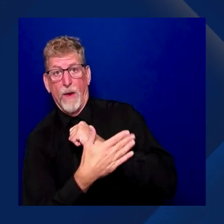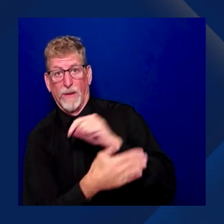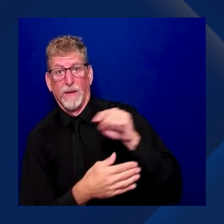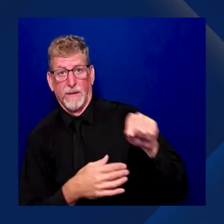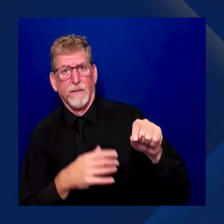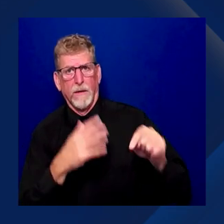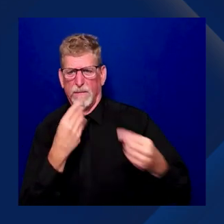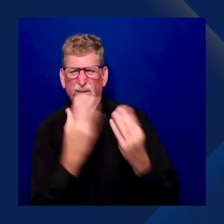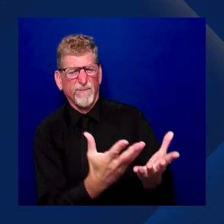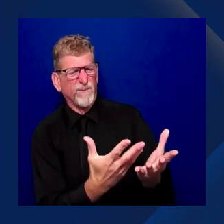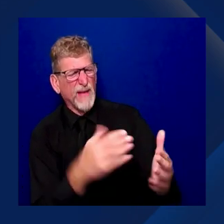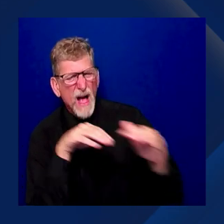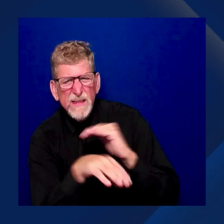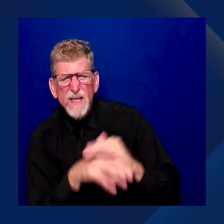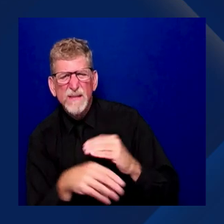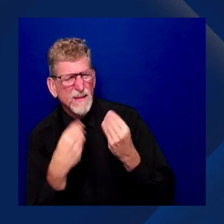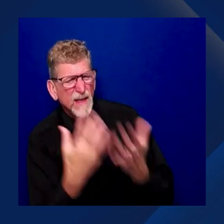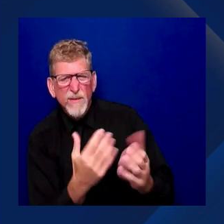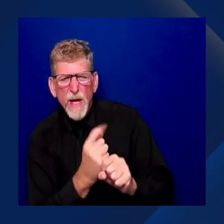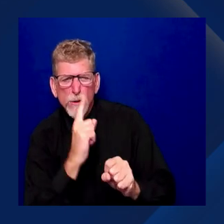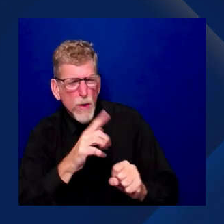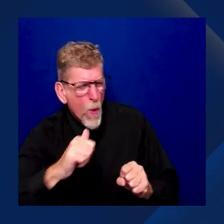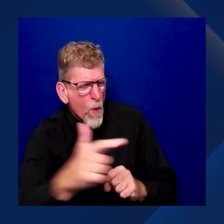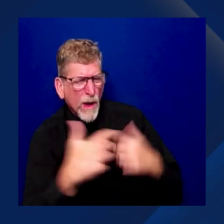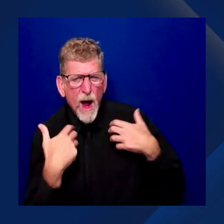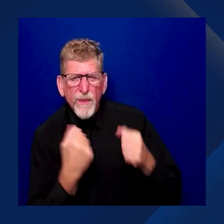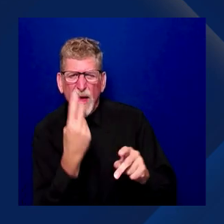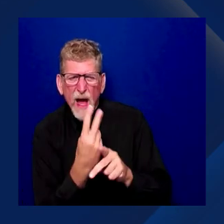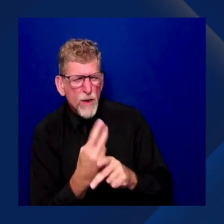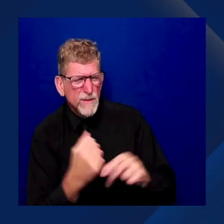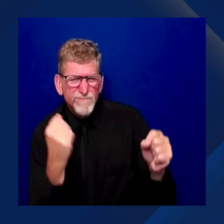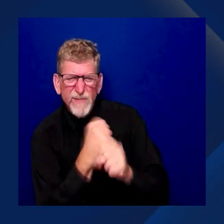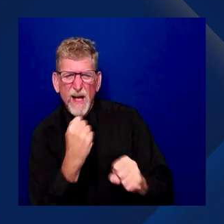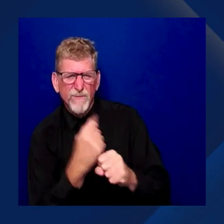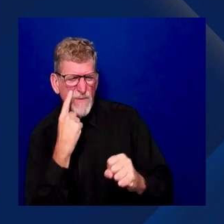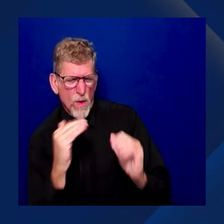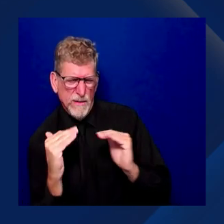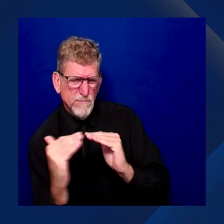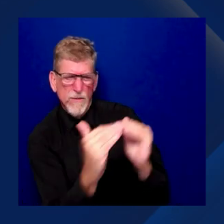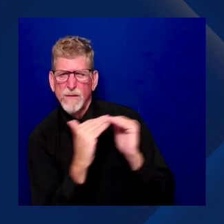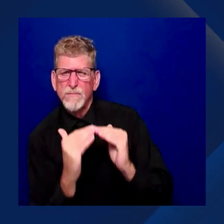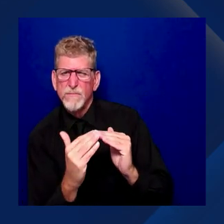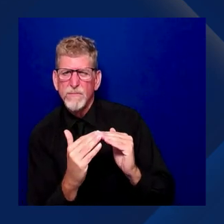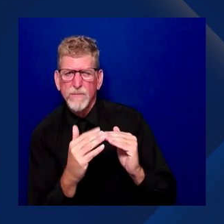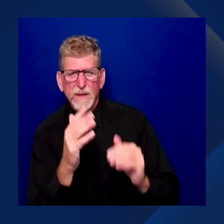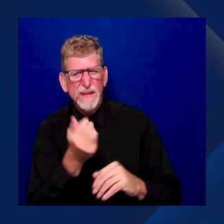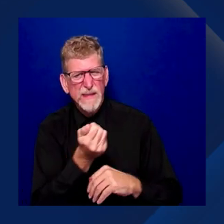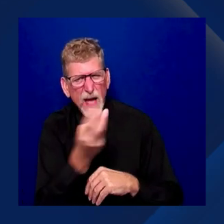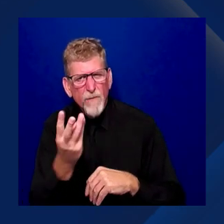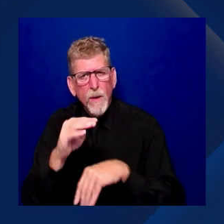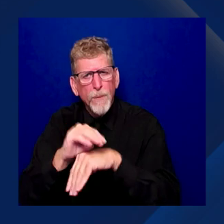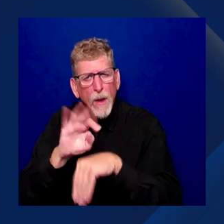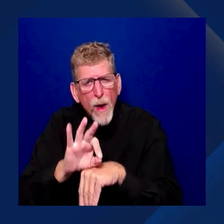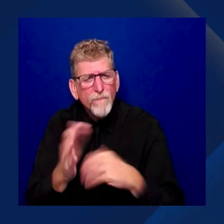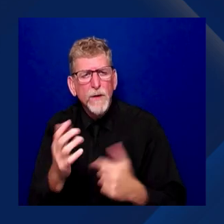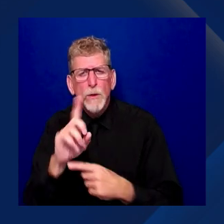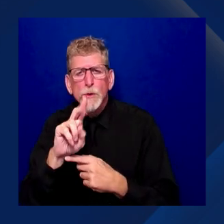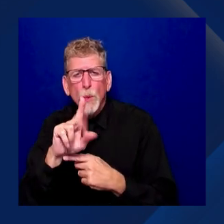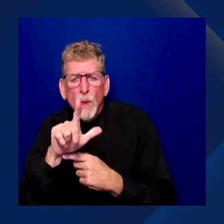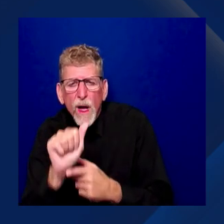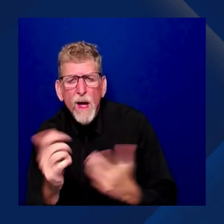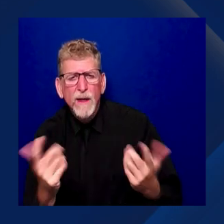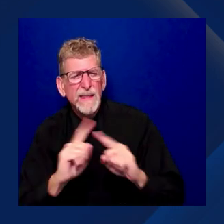at all times. We've been supporting several doulas and midwives in our community, from Maya and Chelsea